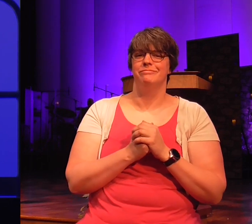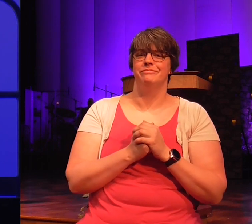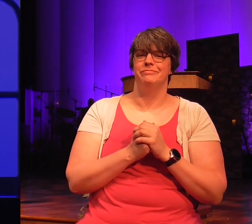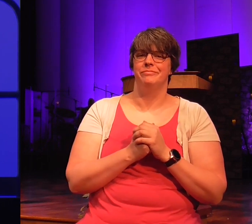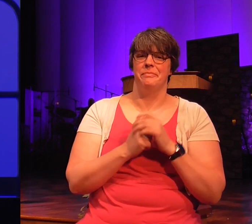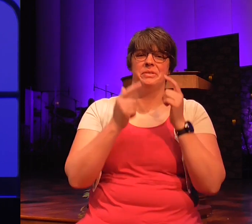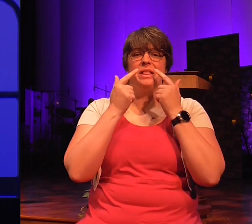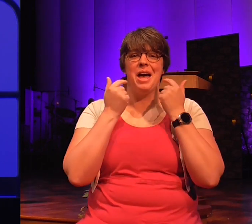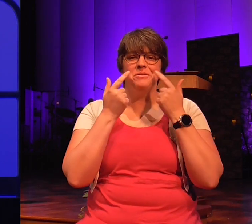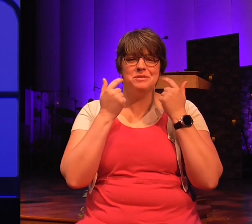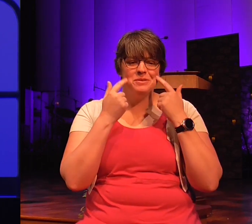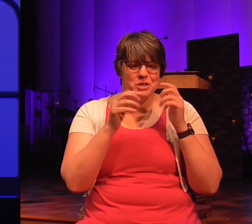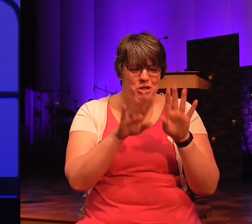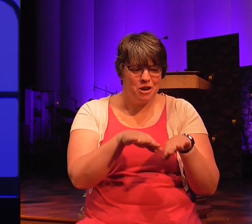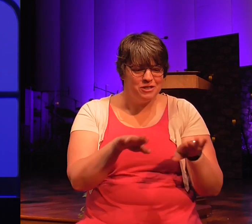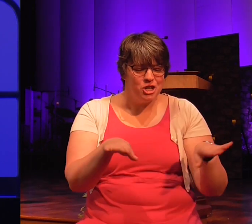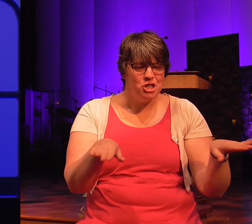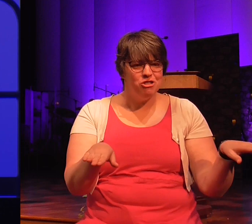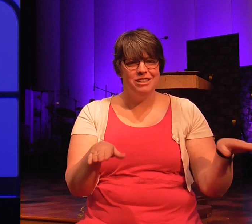the laughter of our children,